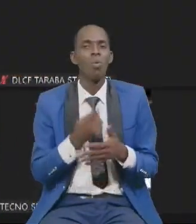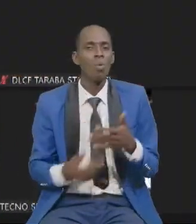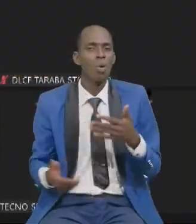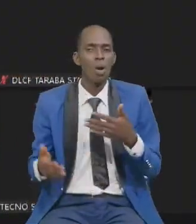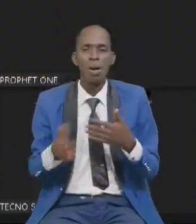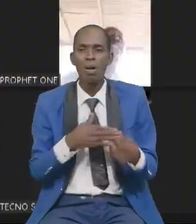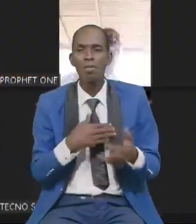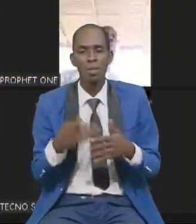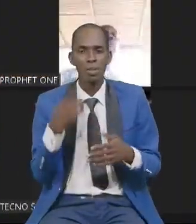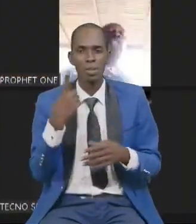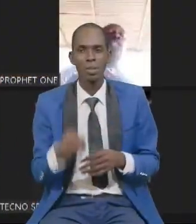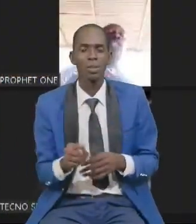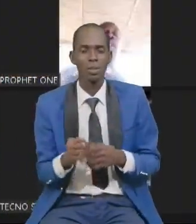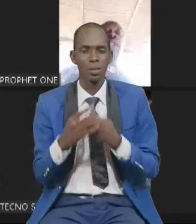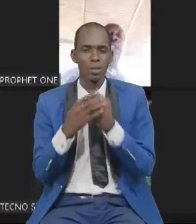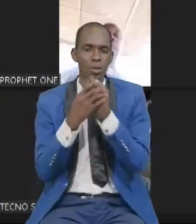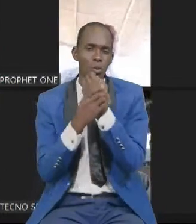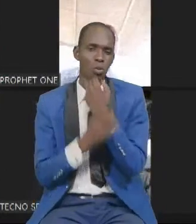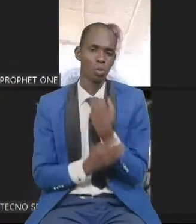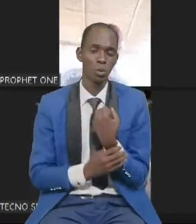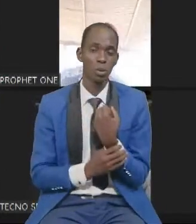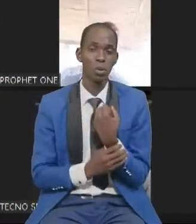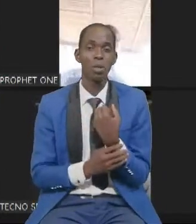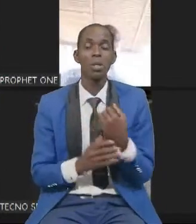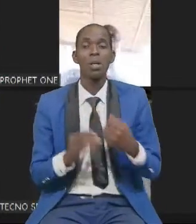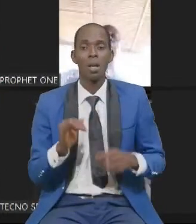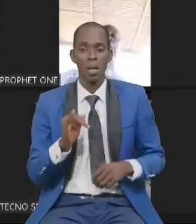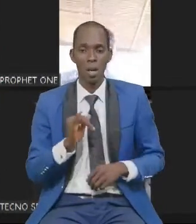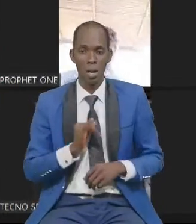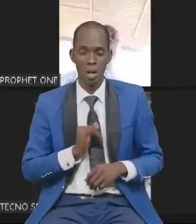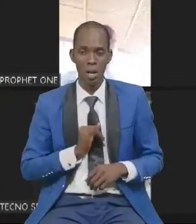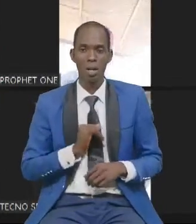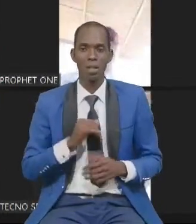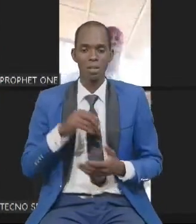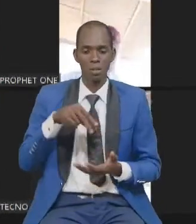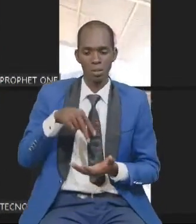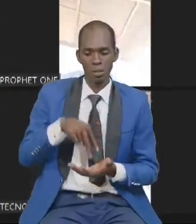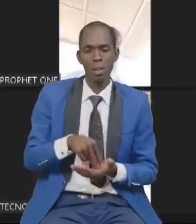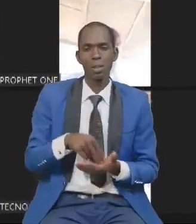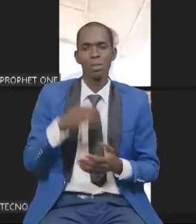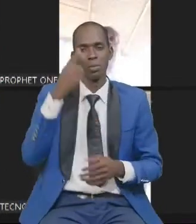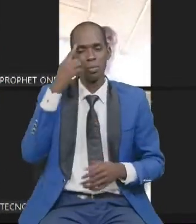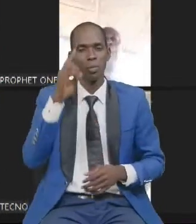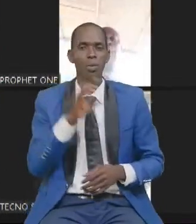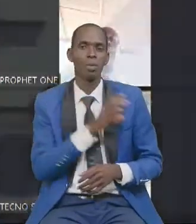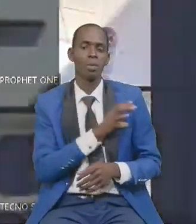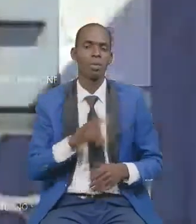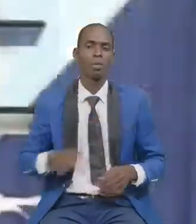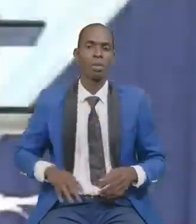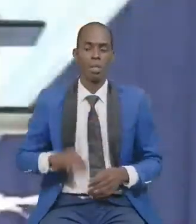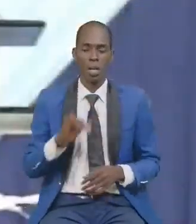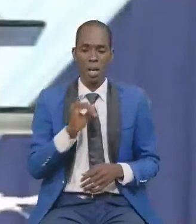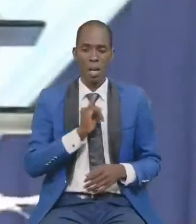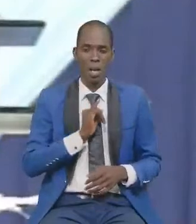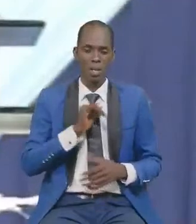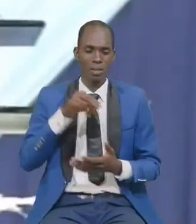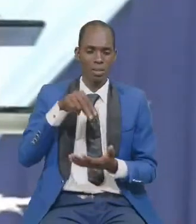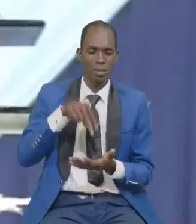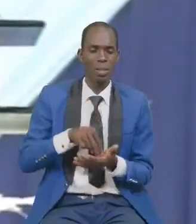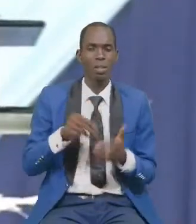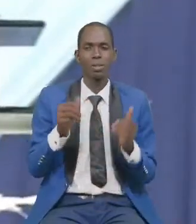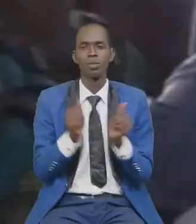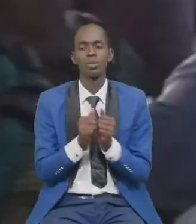whatever the humiliation, I stand for Christ. I stand